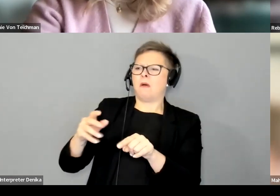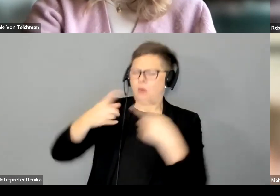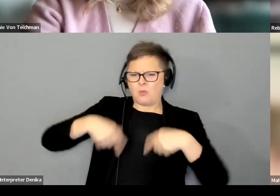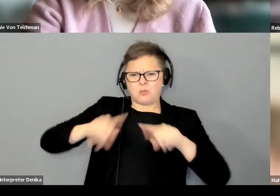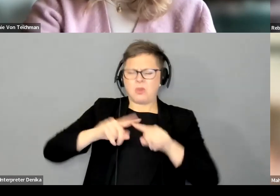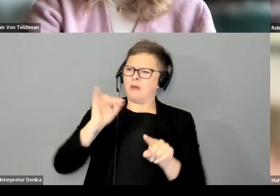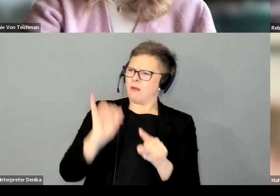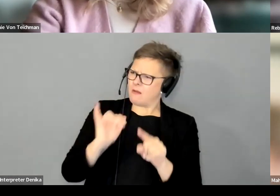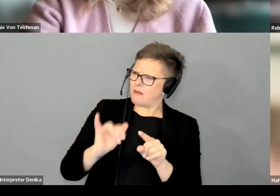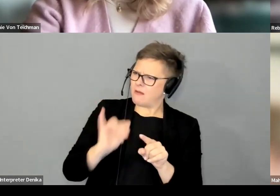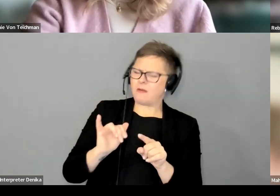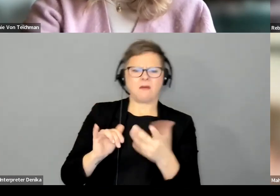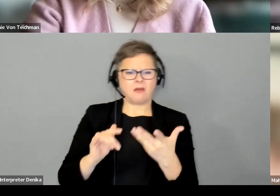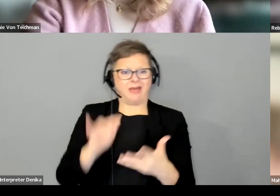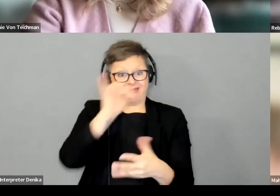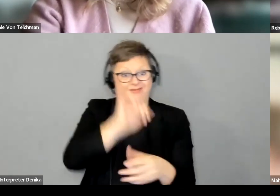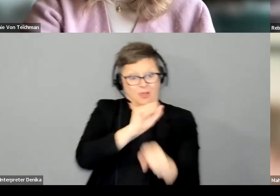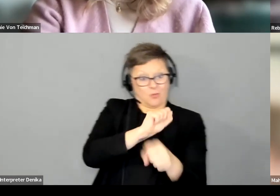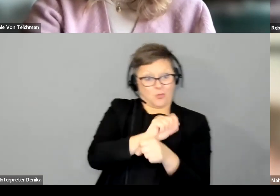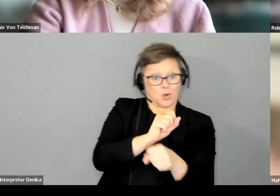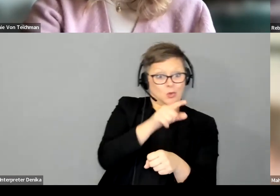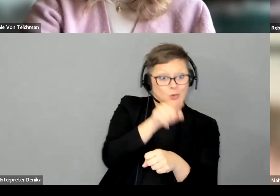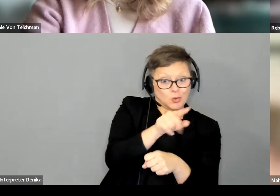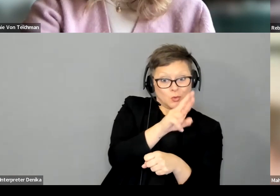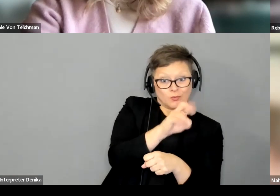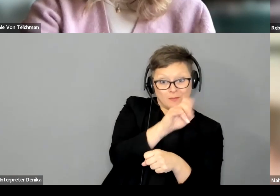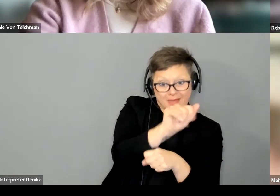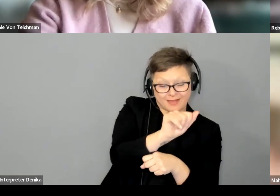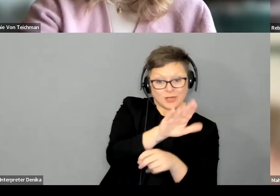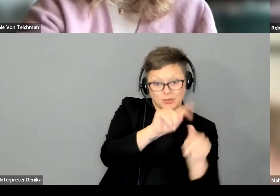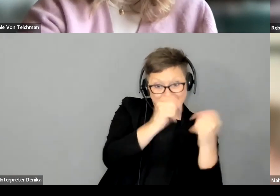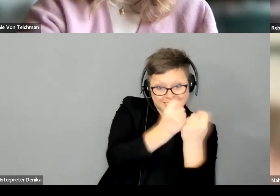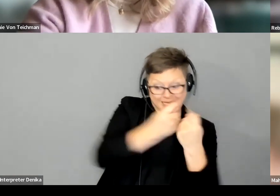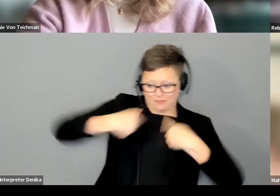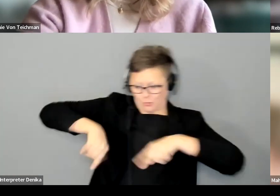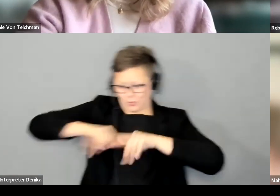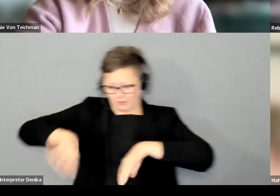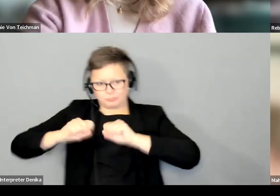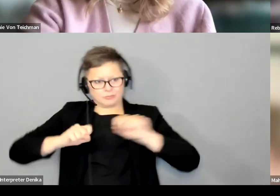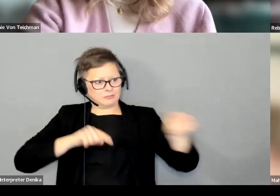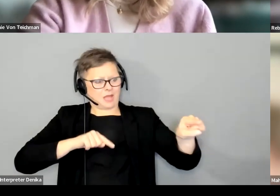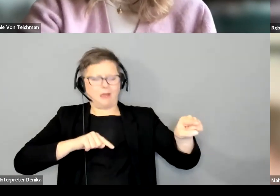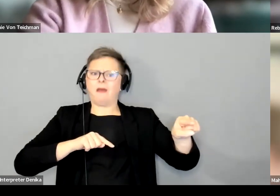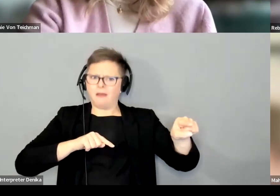neat dovetail between the work that Rebecca and your team are doing and the work that we've done at CNIB.